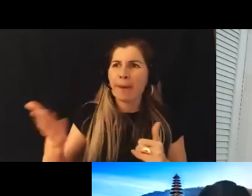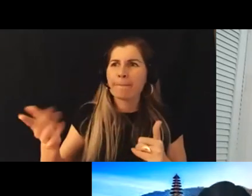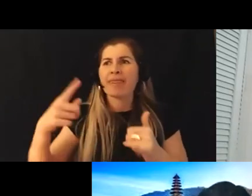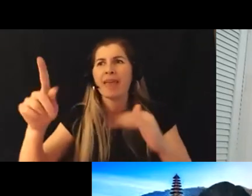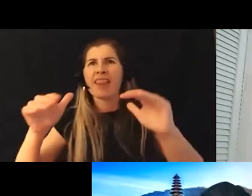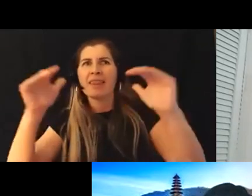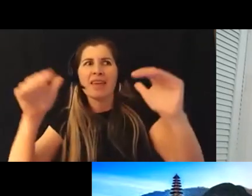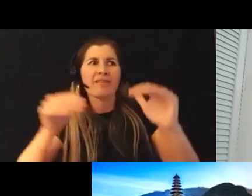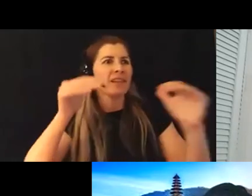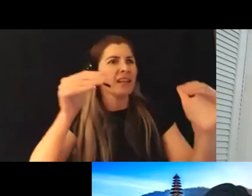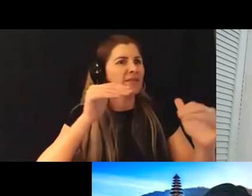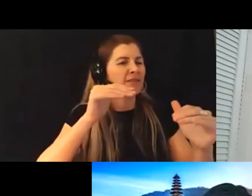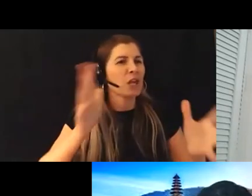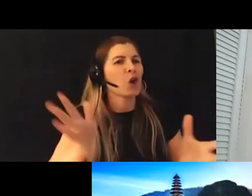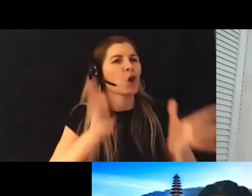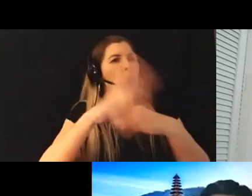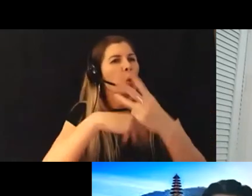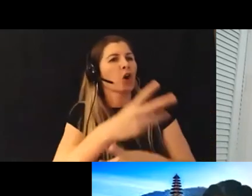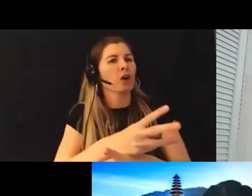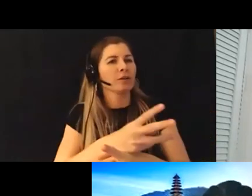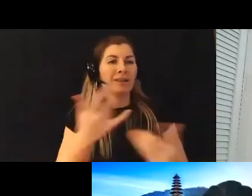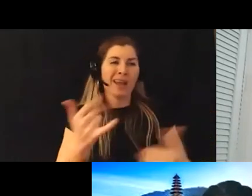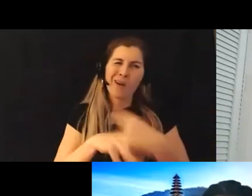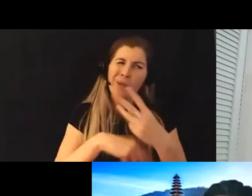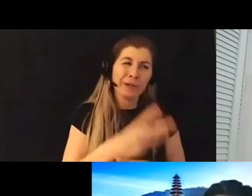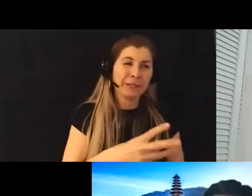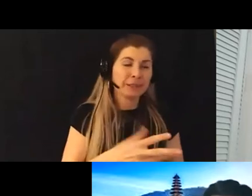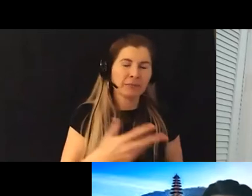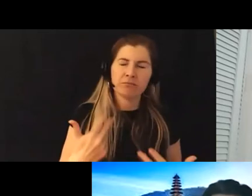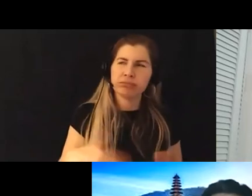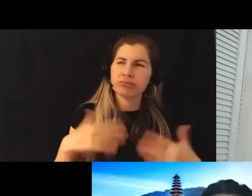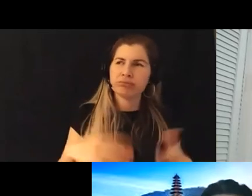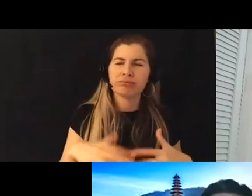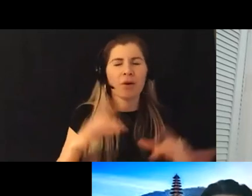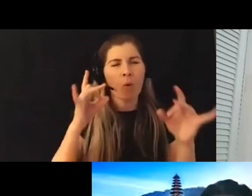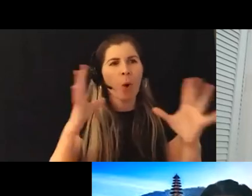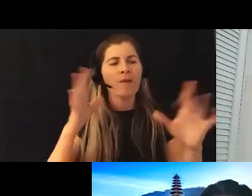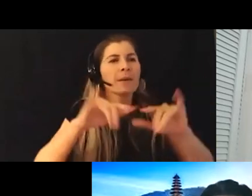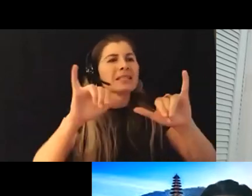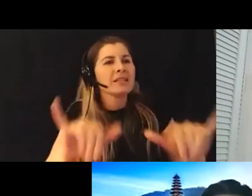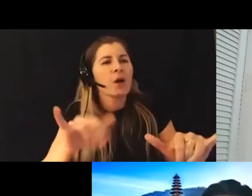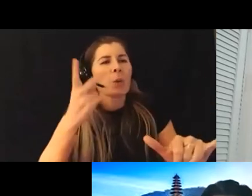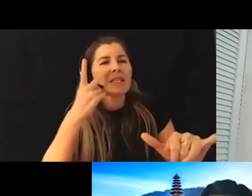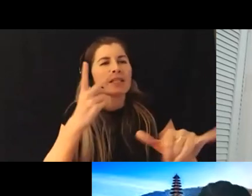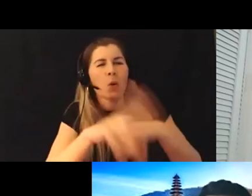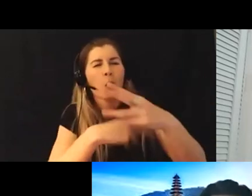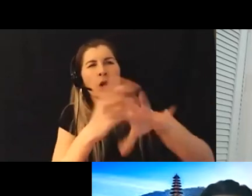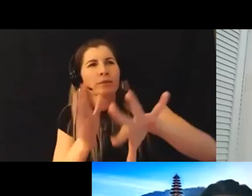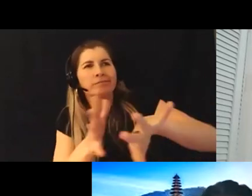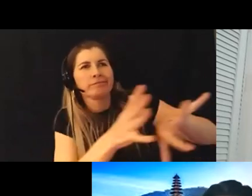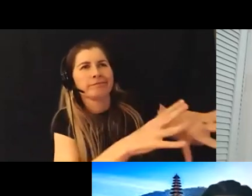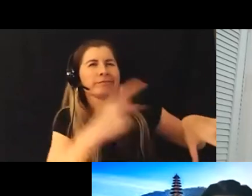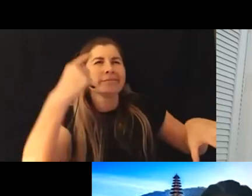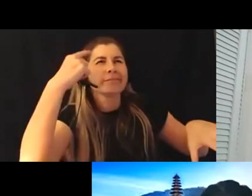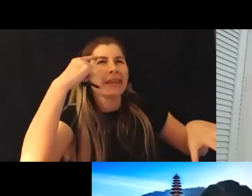when the world is in a horrible place, to be able to see what is beyond that. How can we reimagine